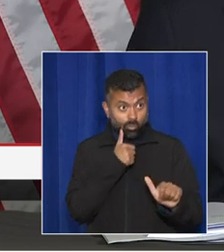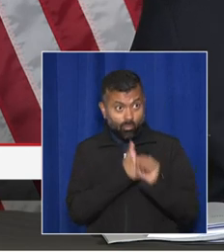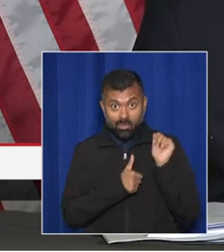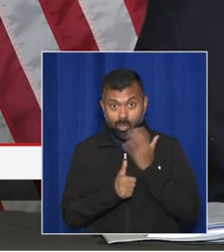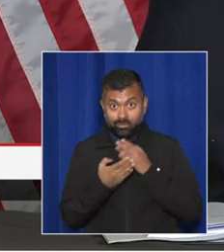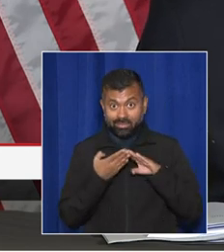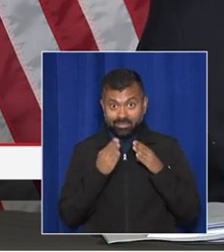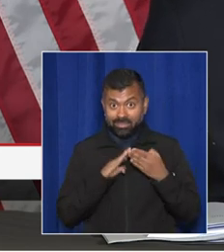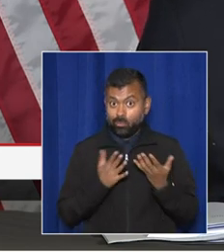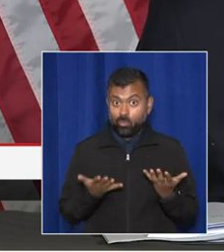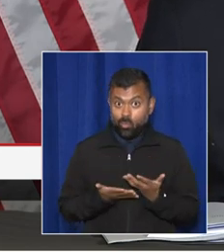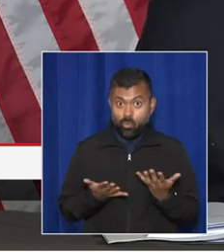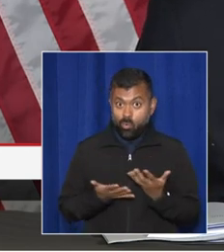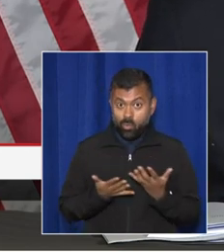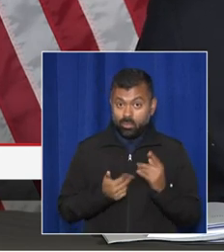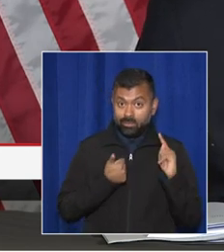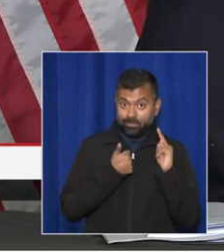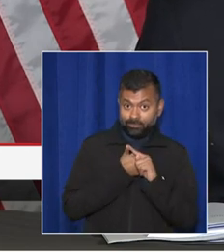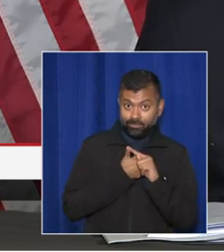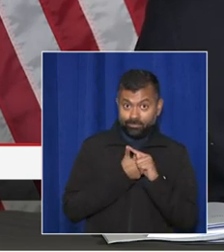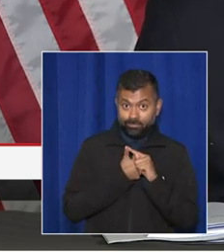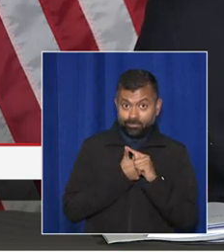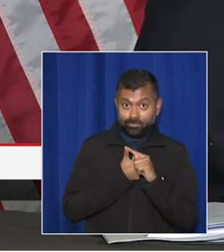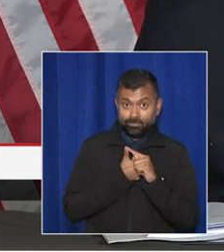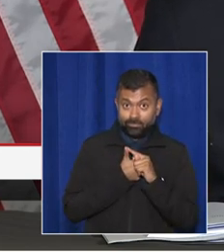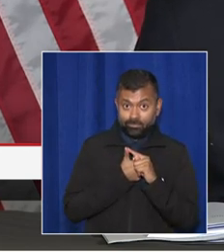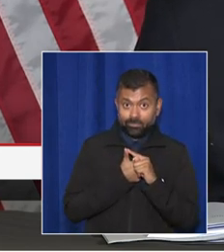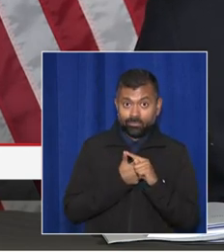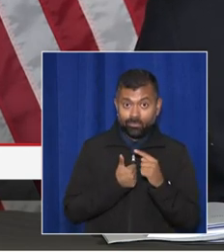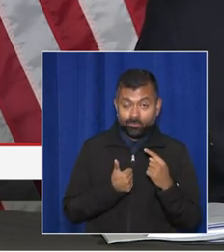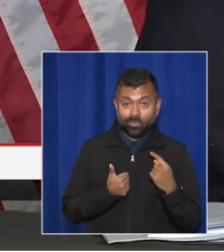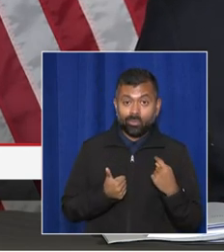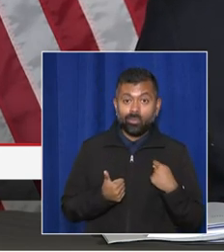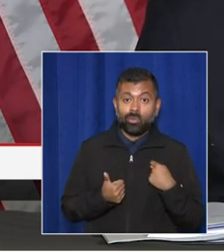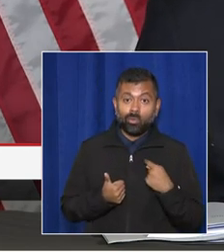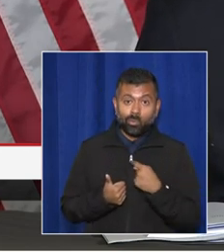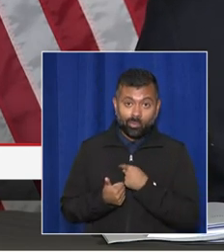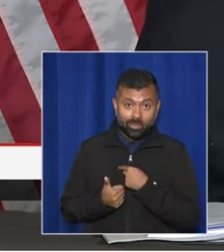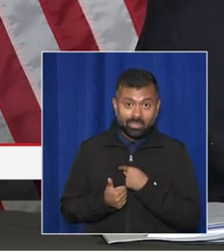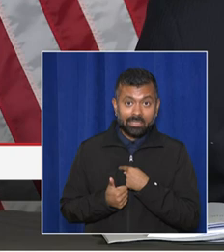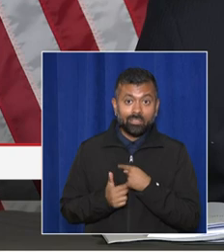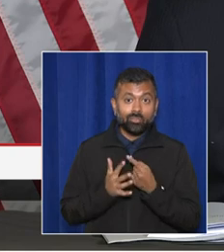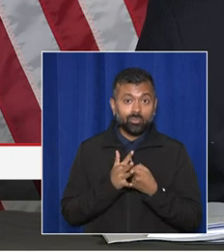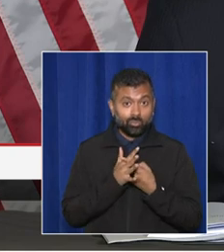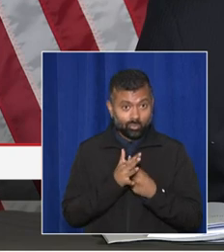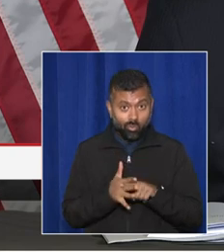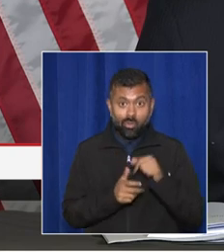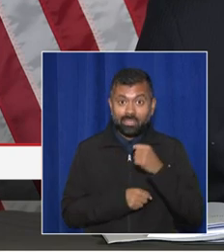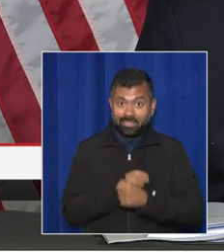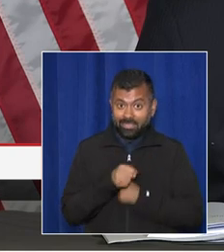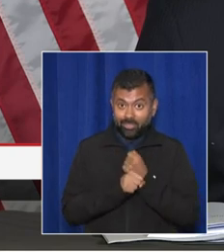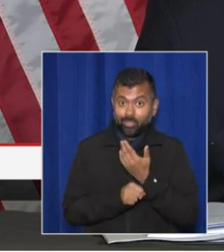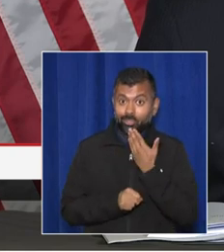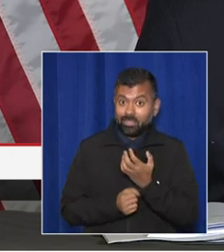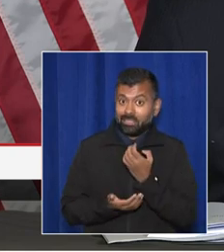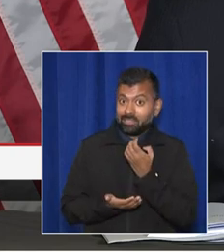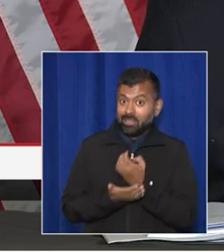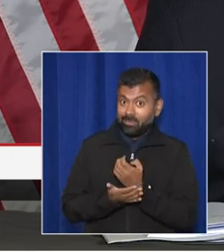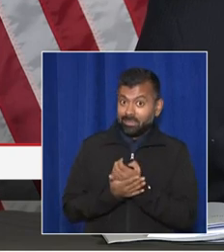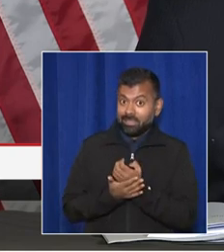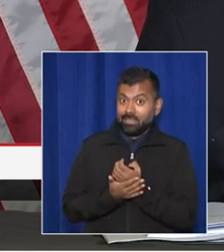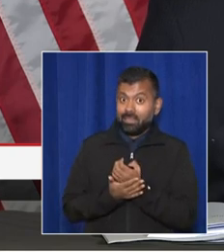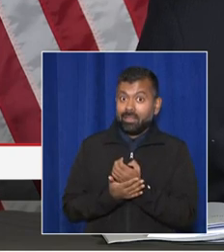city is we came into this year with a pretty robust economy. We were concerned about vacancy in